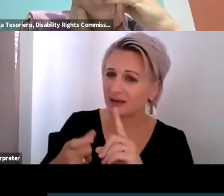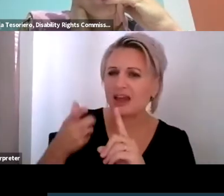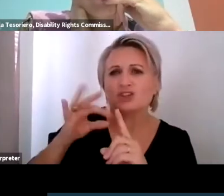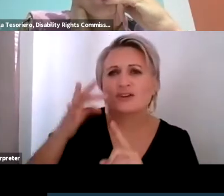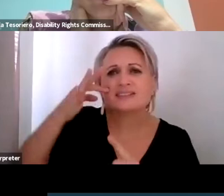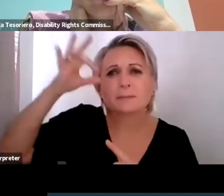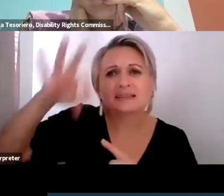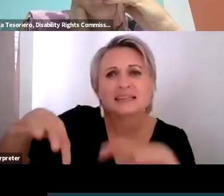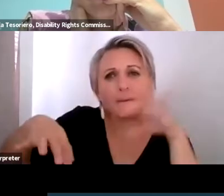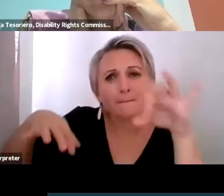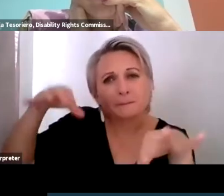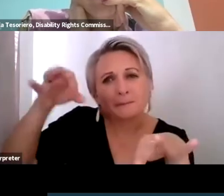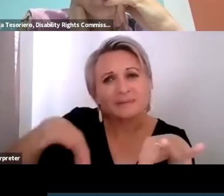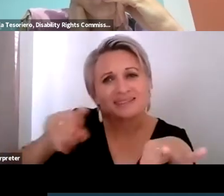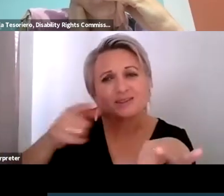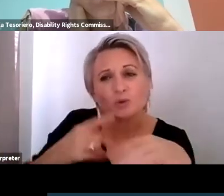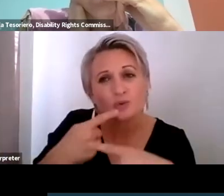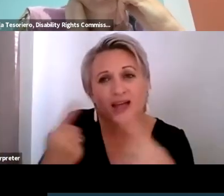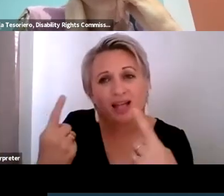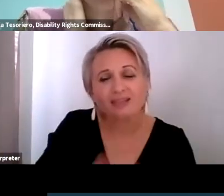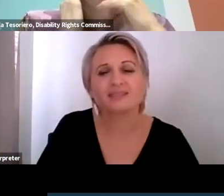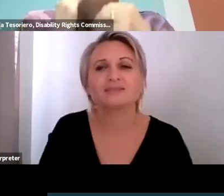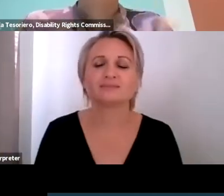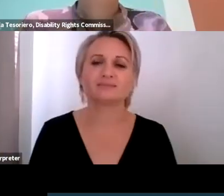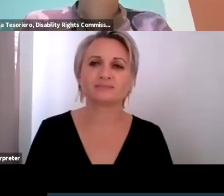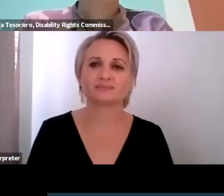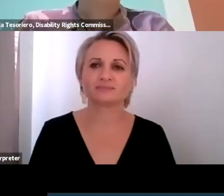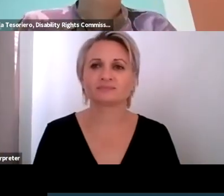you might like to share?